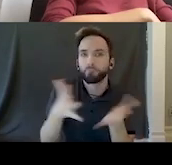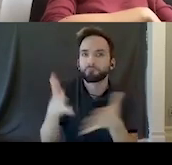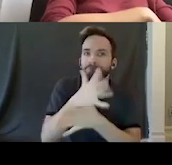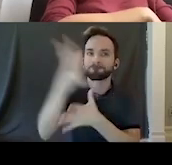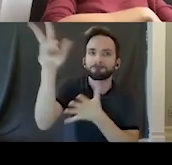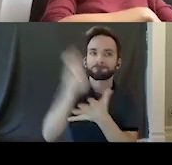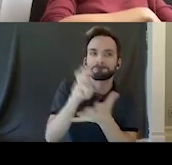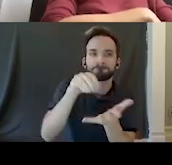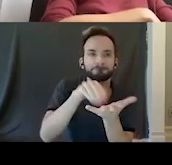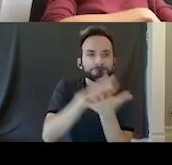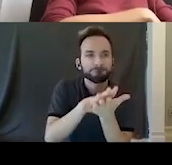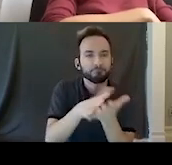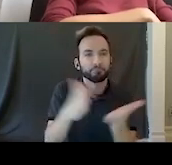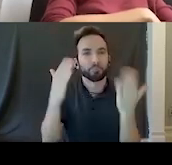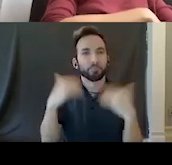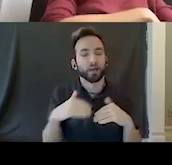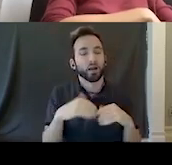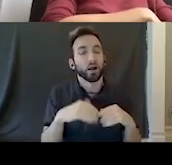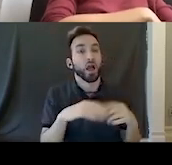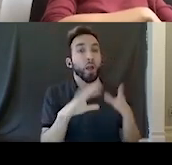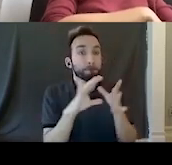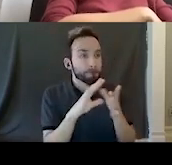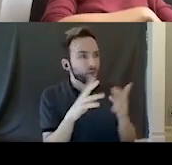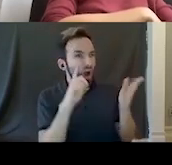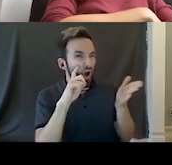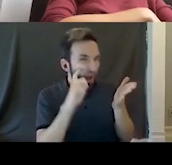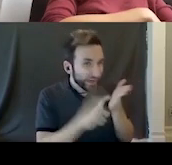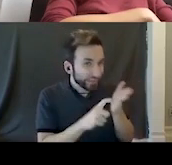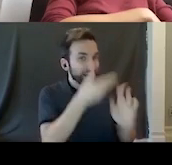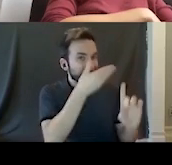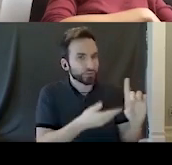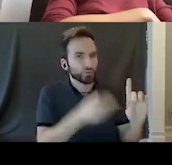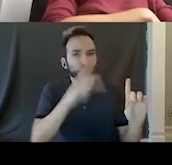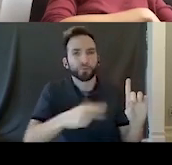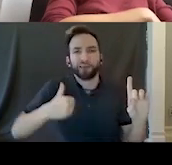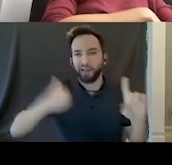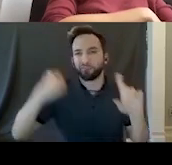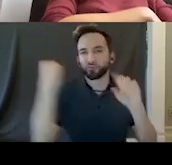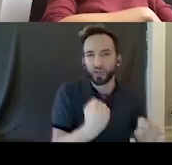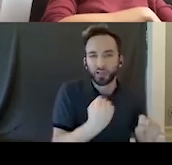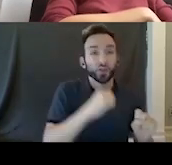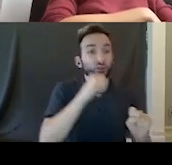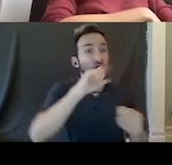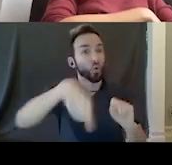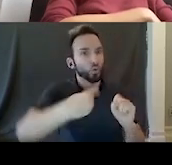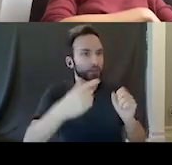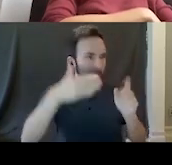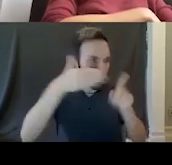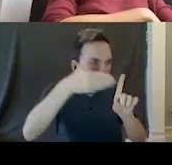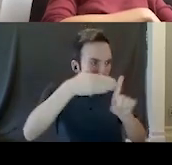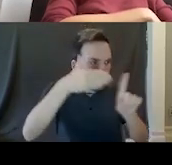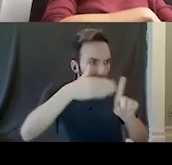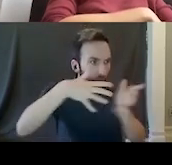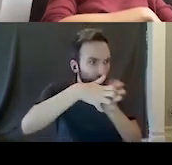strengths. Don't always victimize. Every person has weaknesses and strengths. If the only time you're talking about the person with a